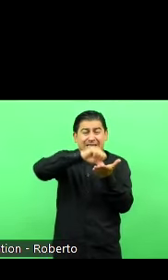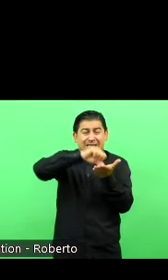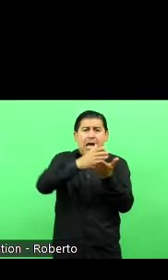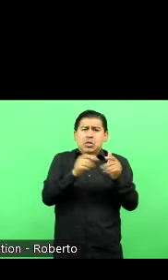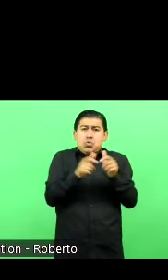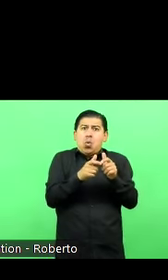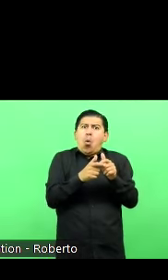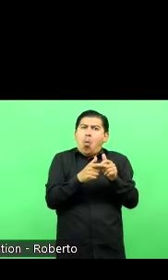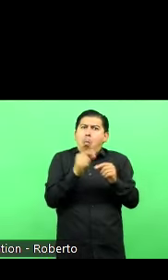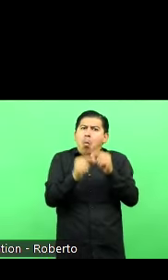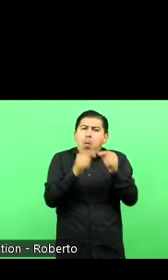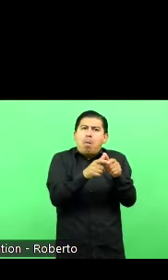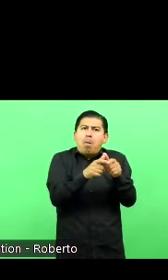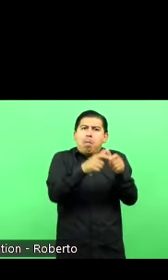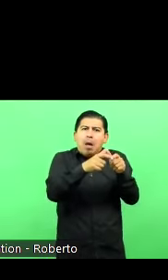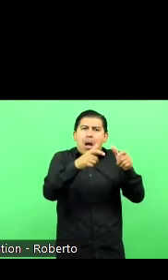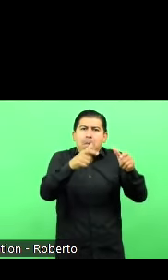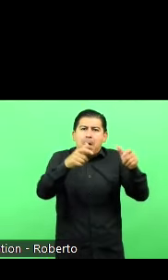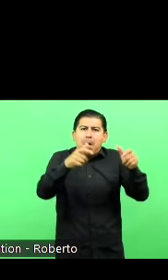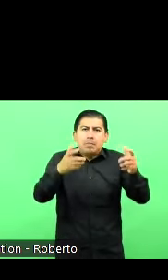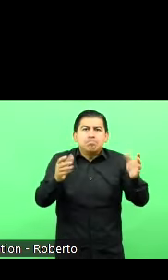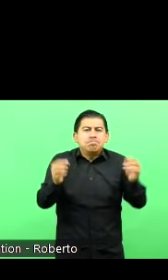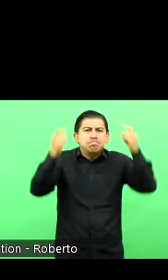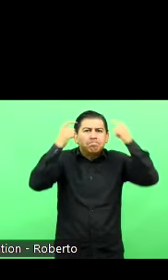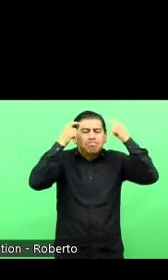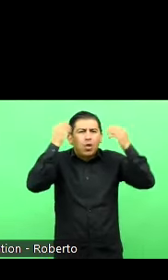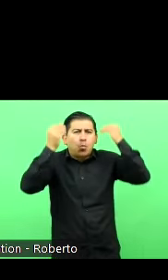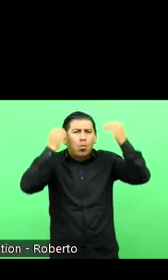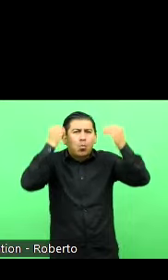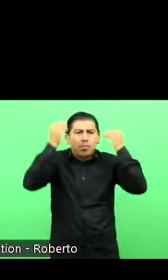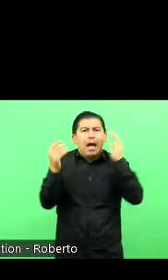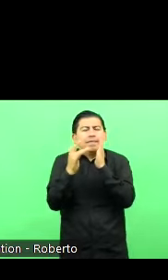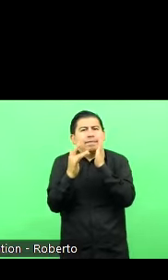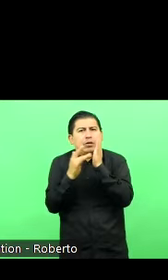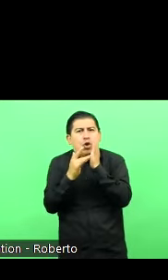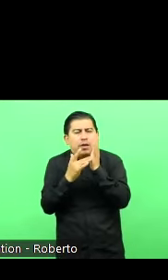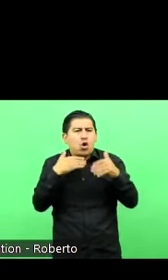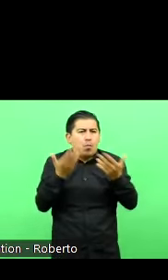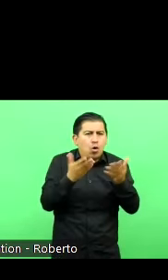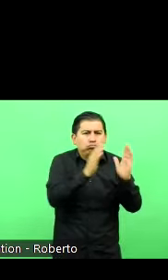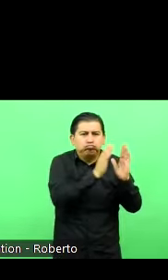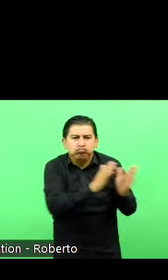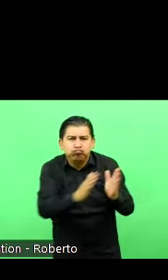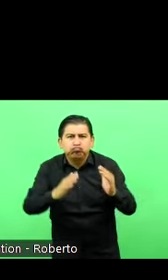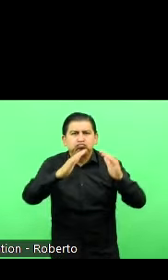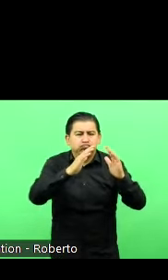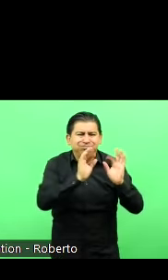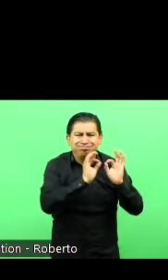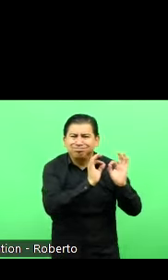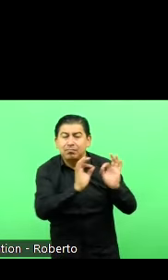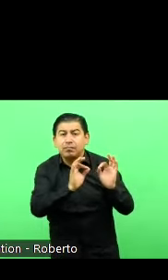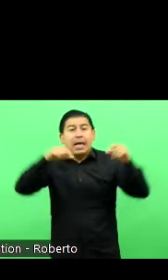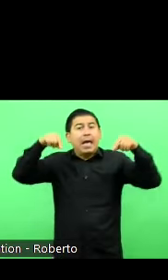And through this year training program, we aim to continue advocating for international frameworks like the Sendai Framework for Disaster